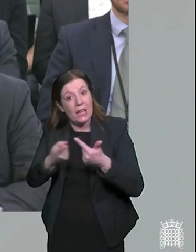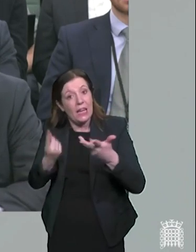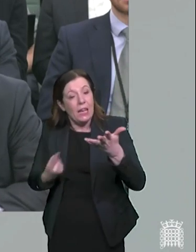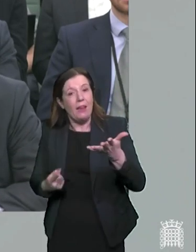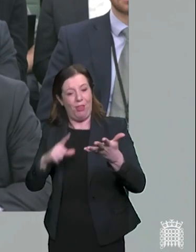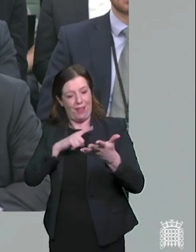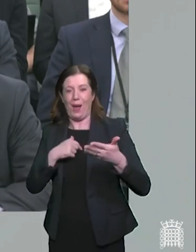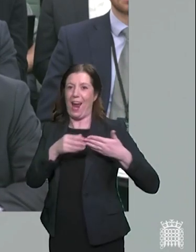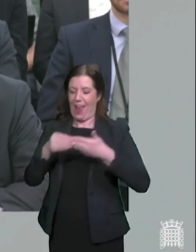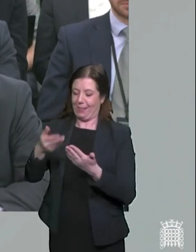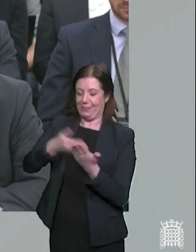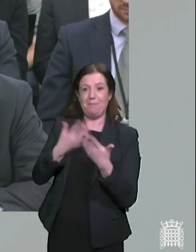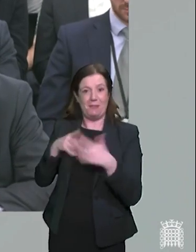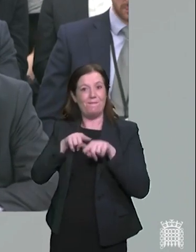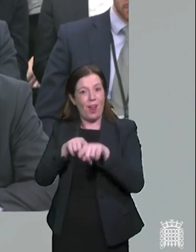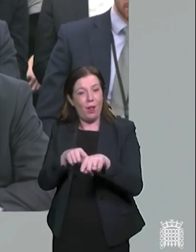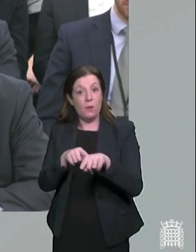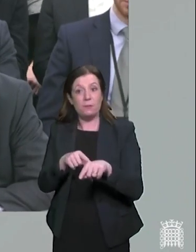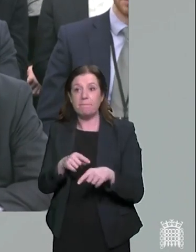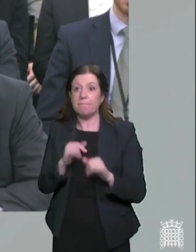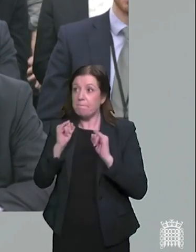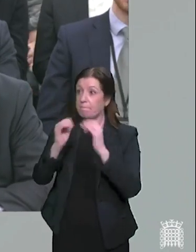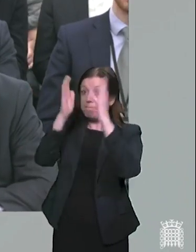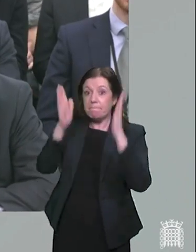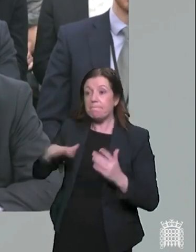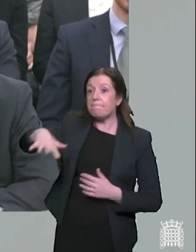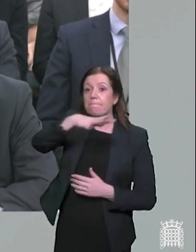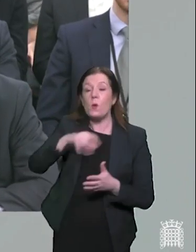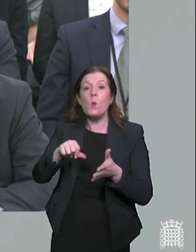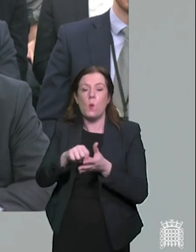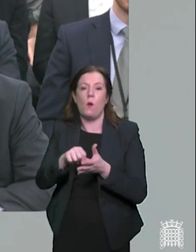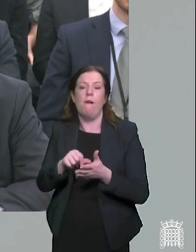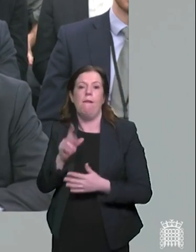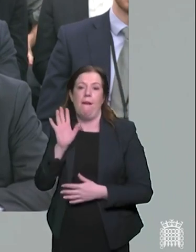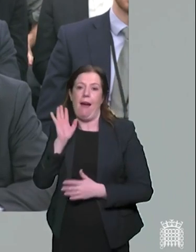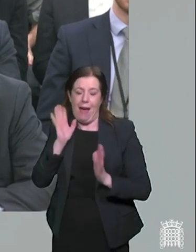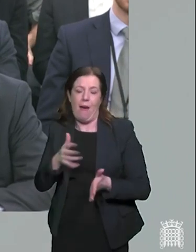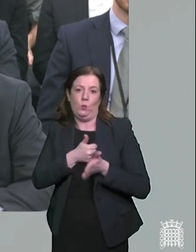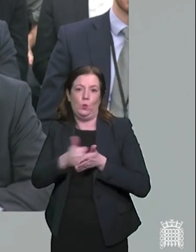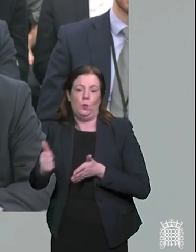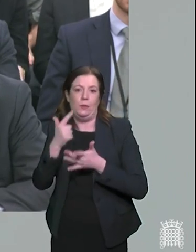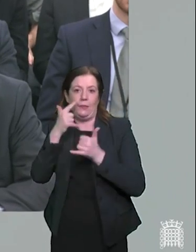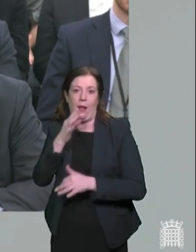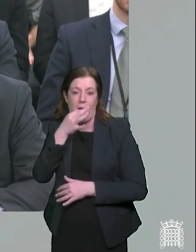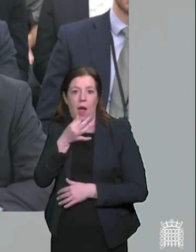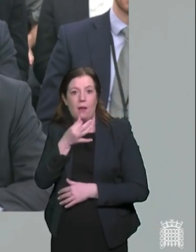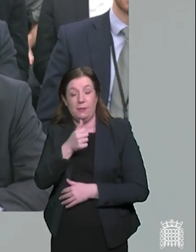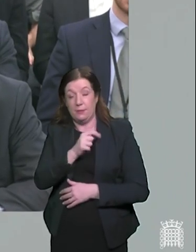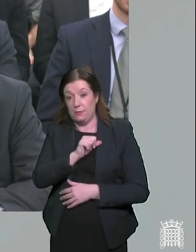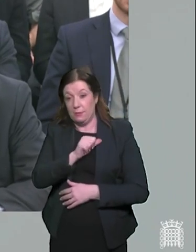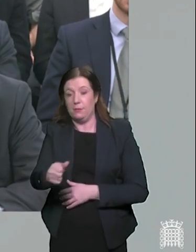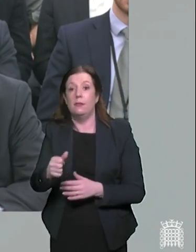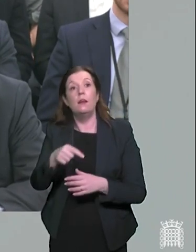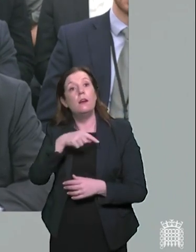of the particular difficulties caused by the working environment, we had regular testing, and a whole testing system was set up, I believe, on the